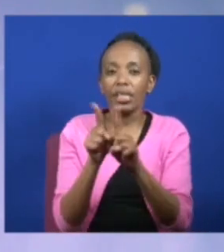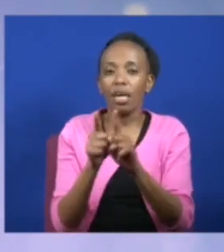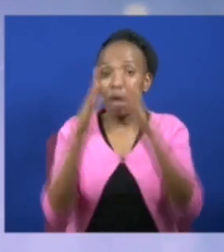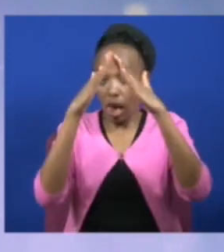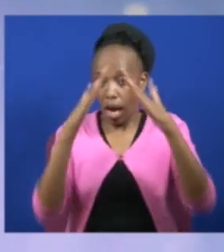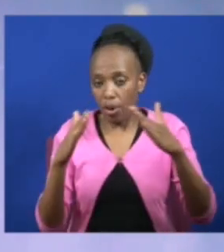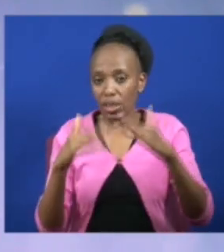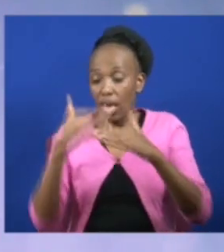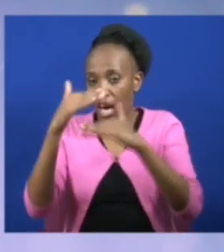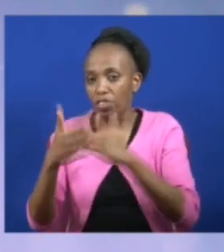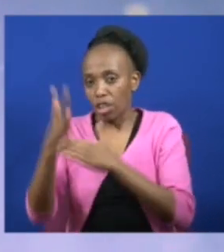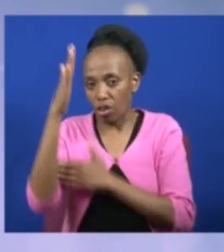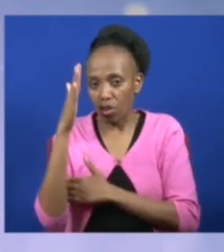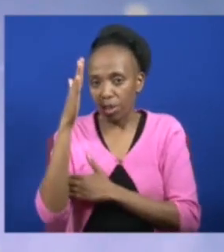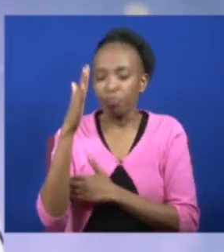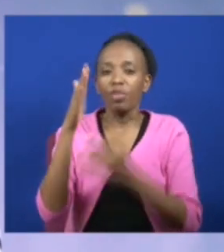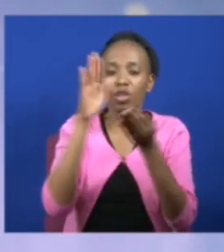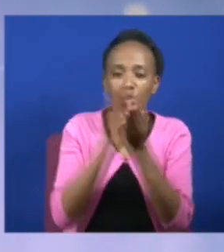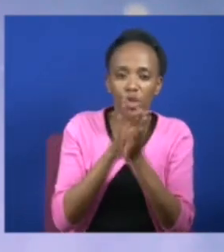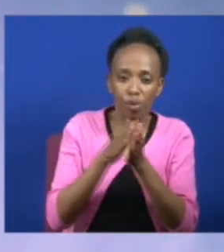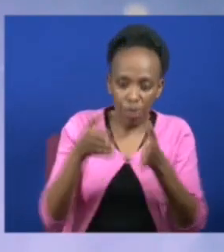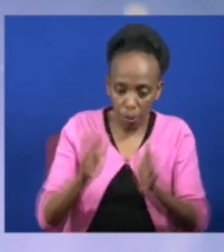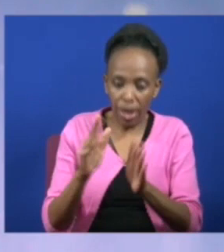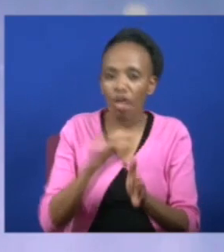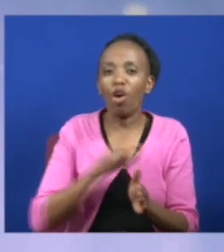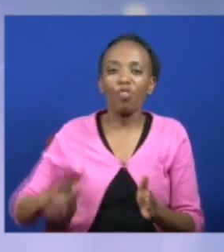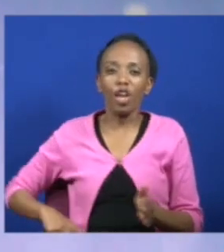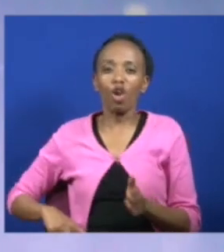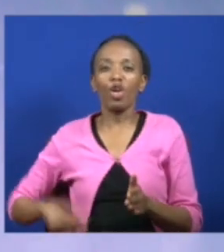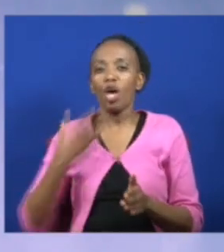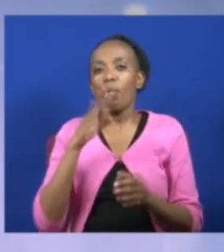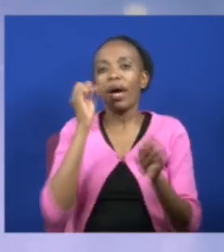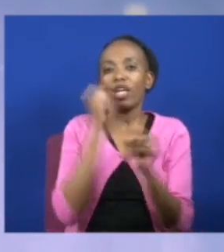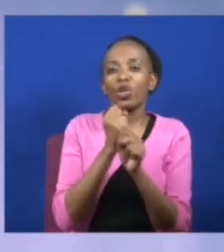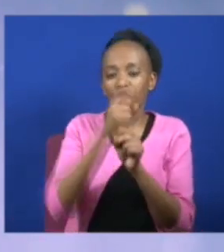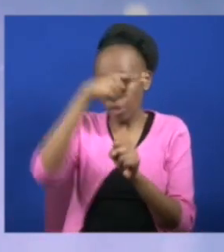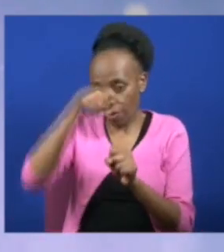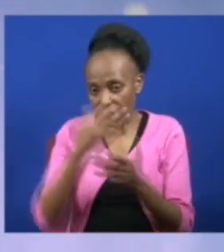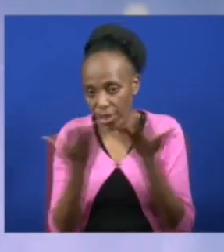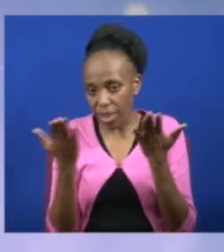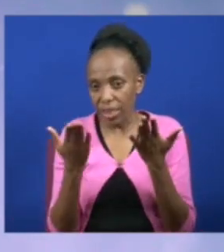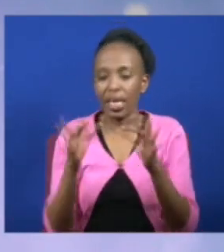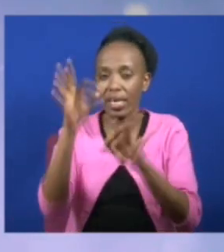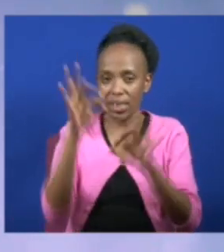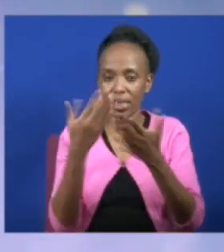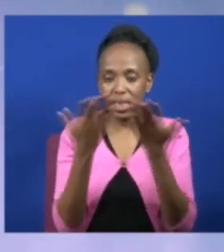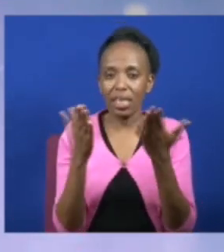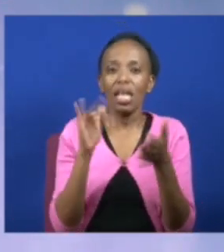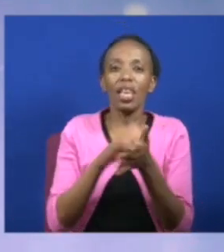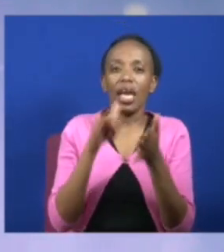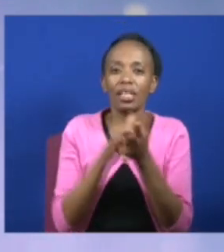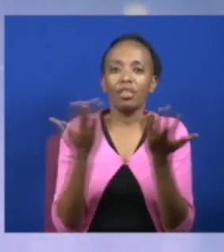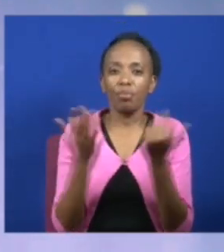his household after him to keep the way of the Lord by doing what is right and just.